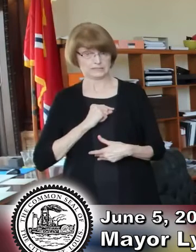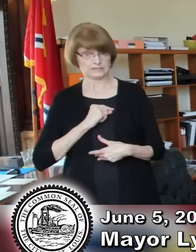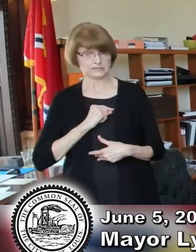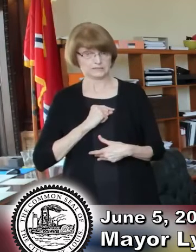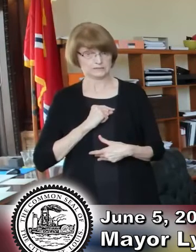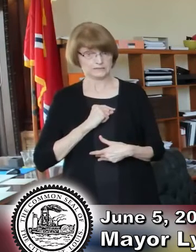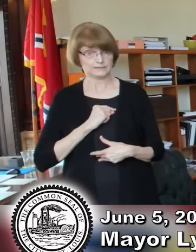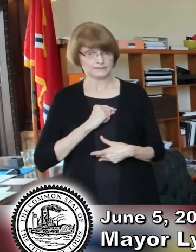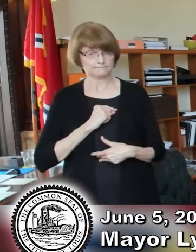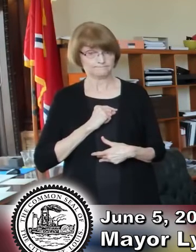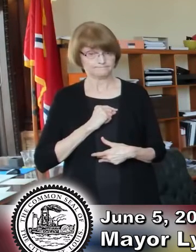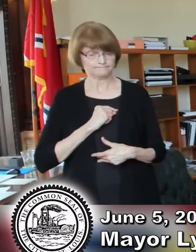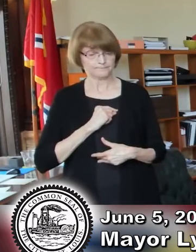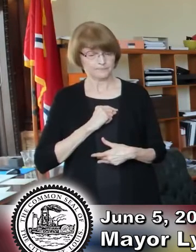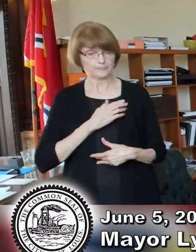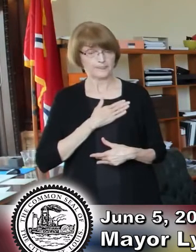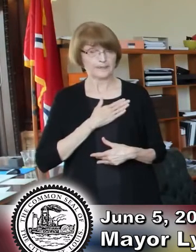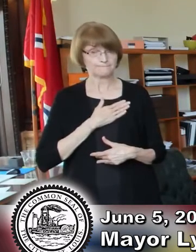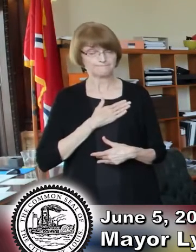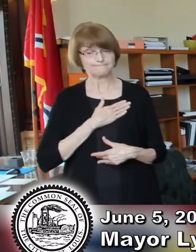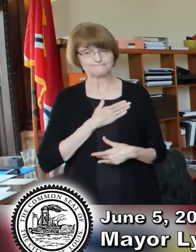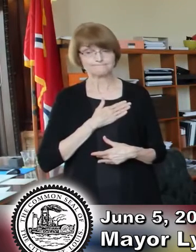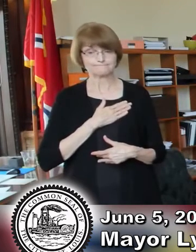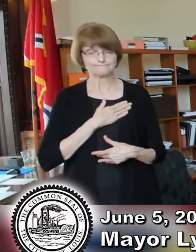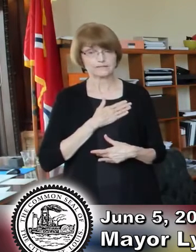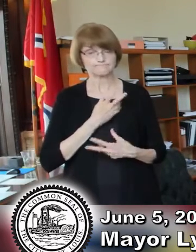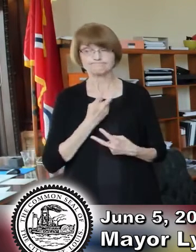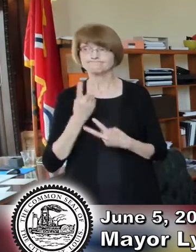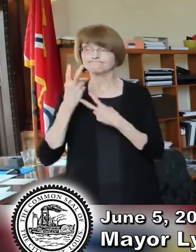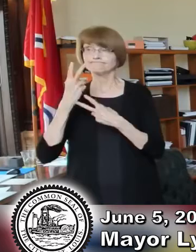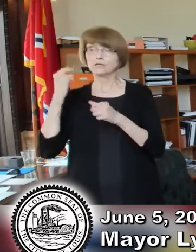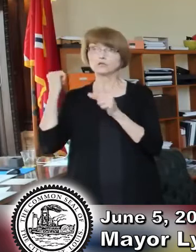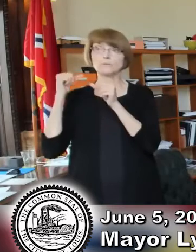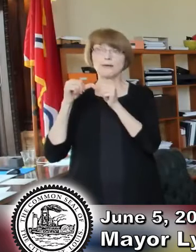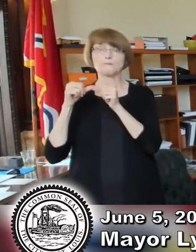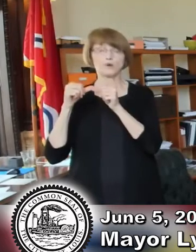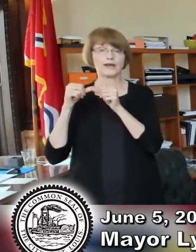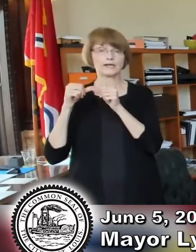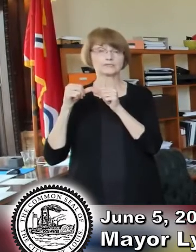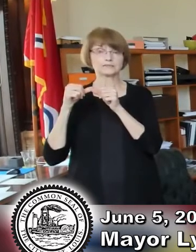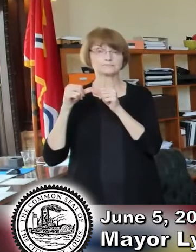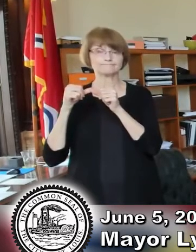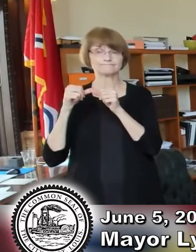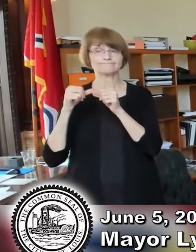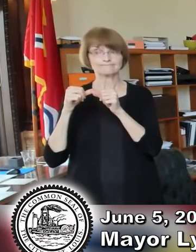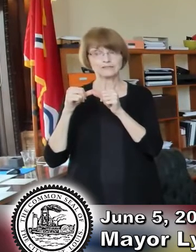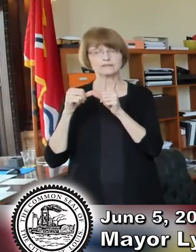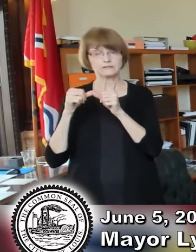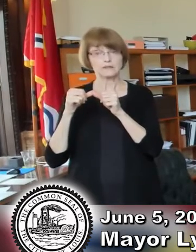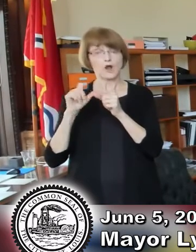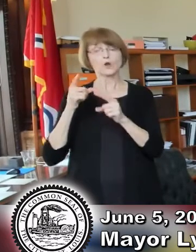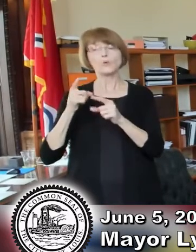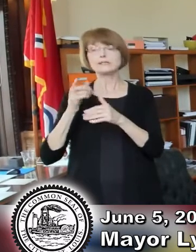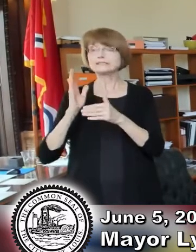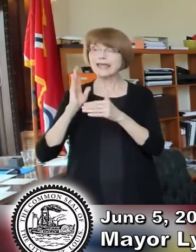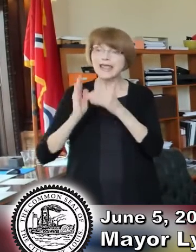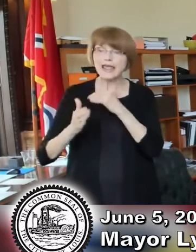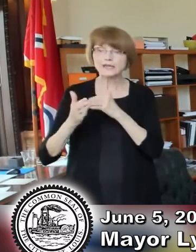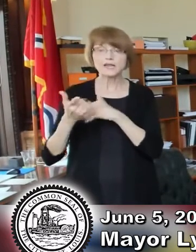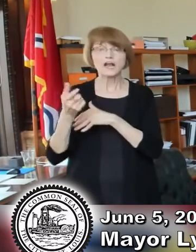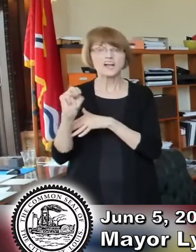are to commemorate ending gun violence.